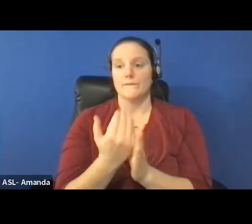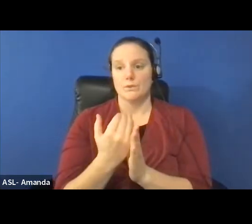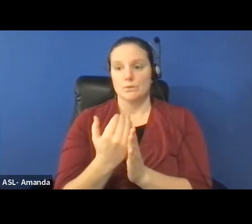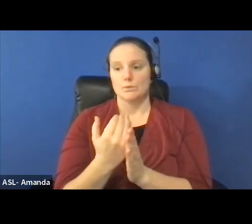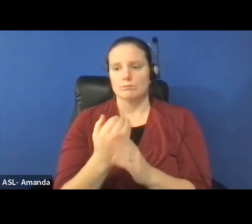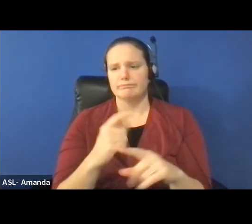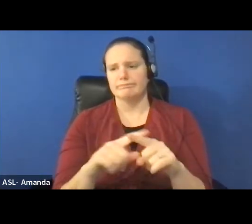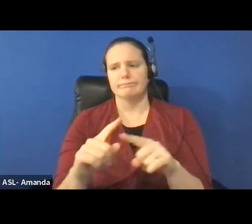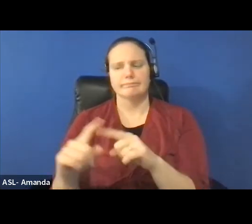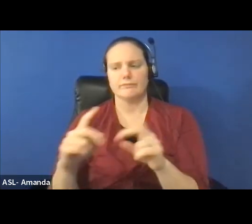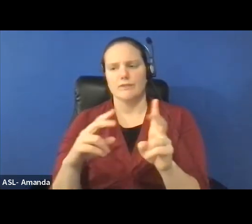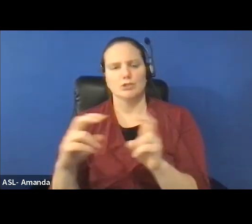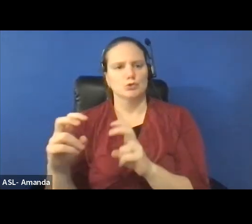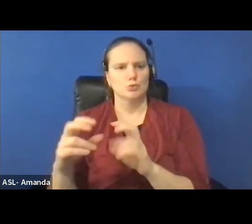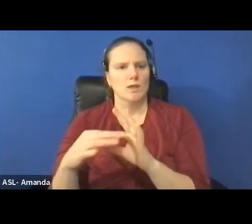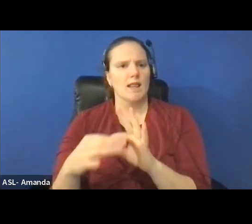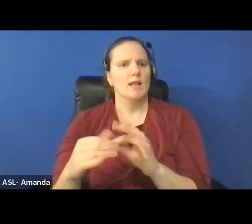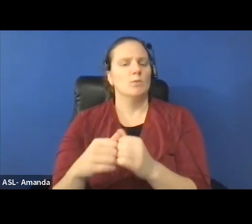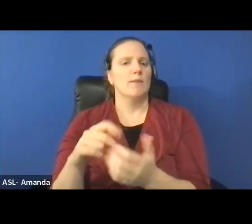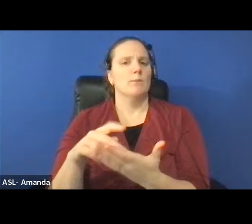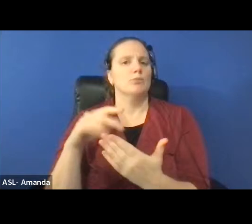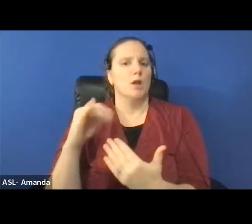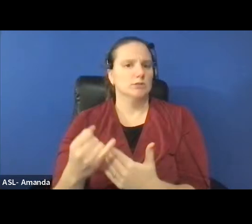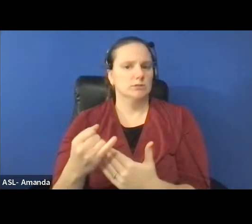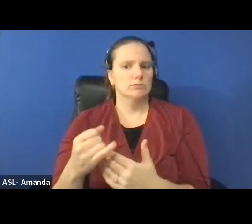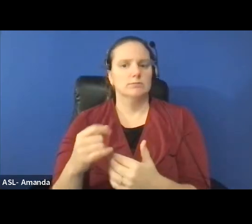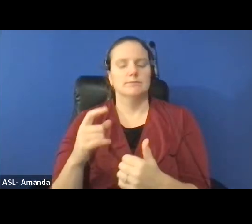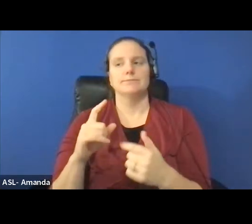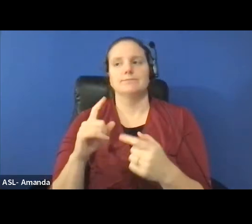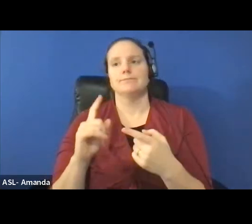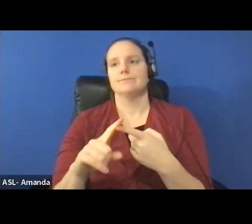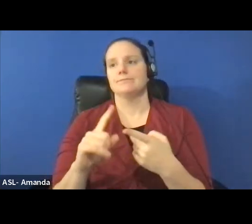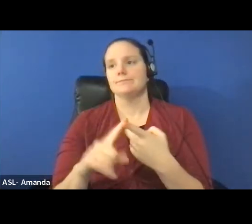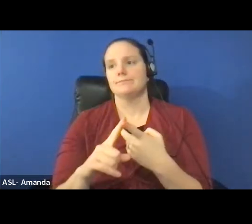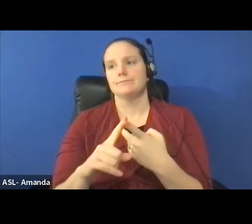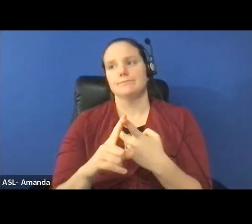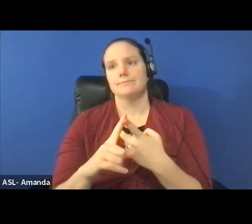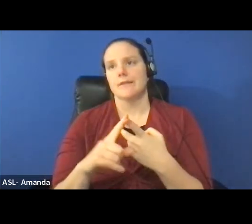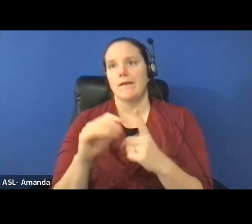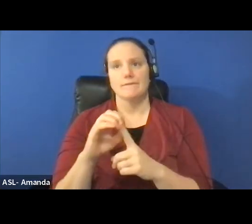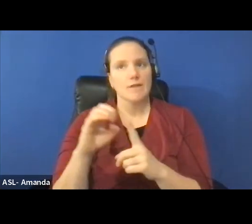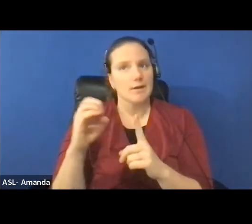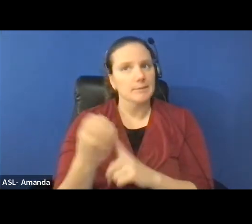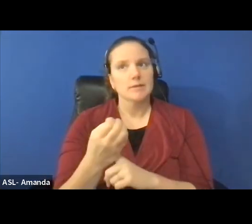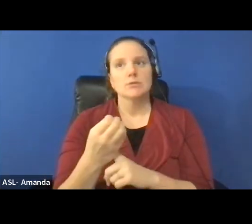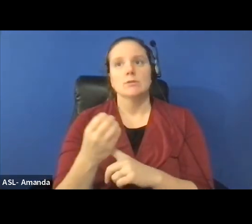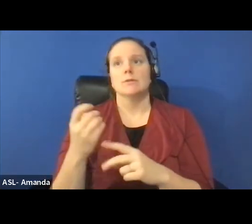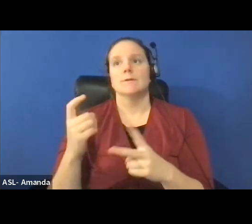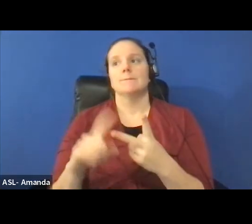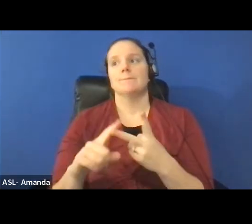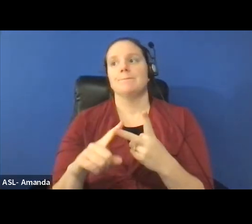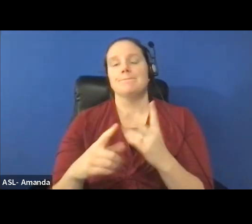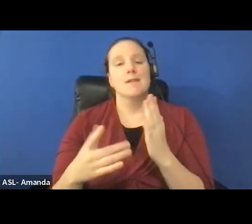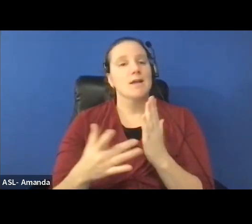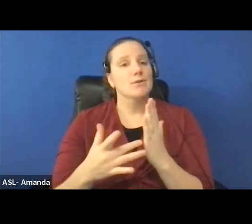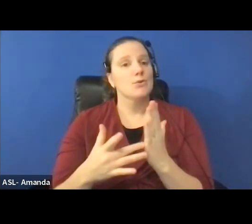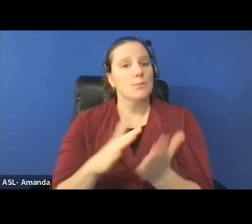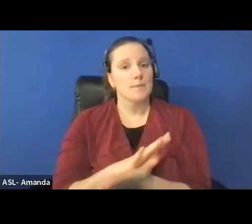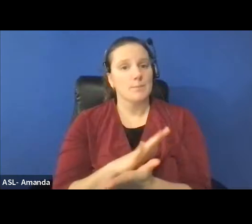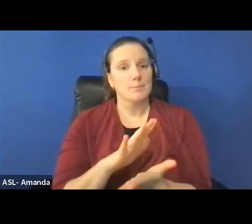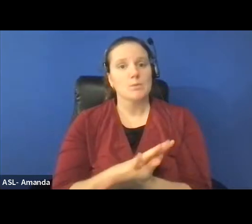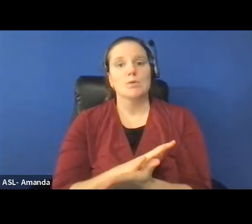on different issues related to the project, whether they be environmental, whether they be technical